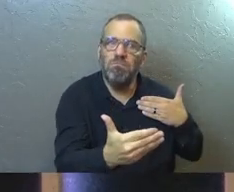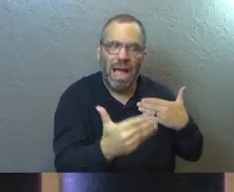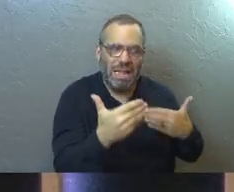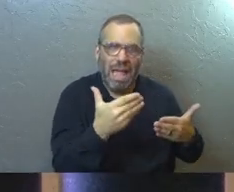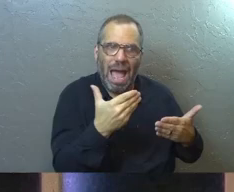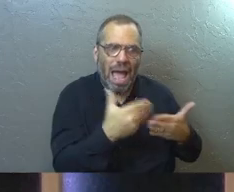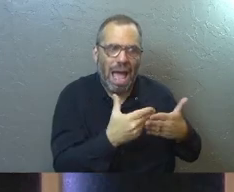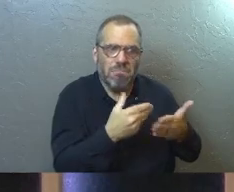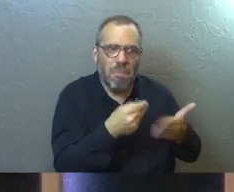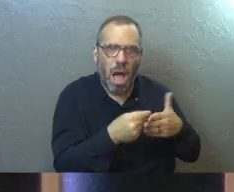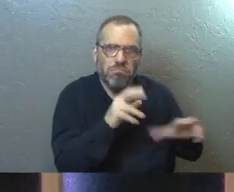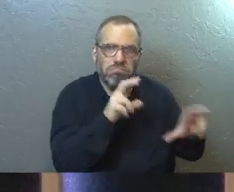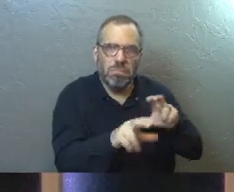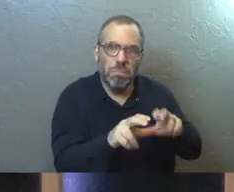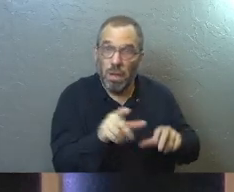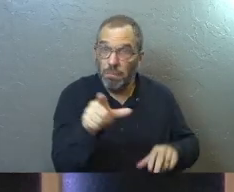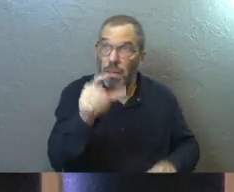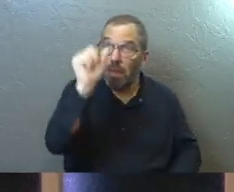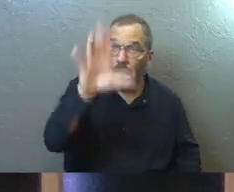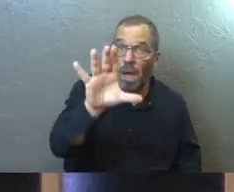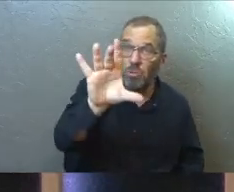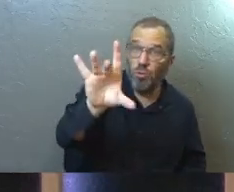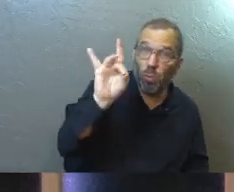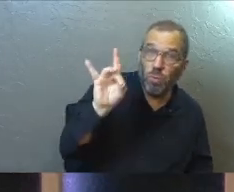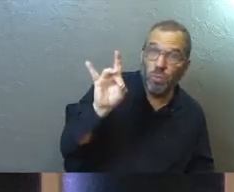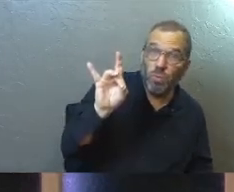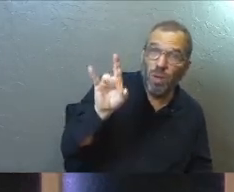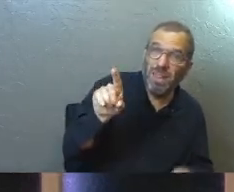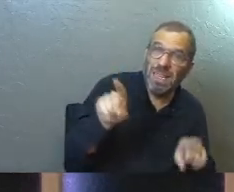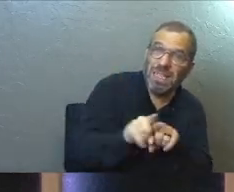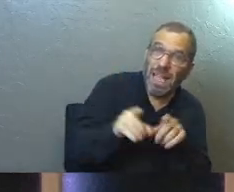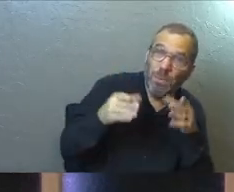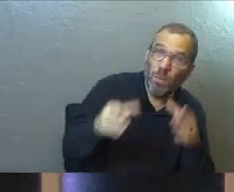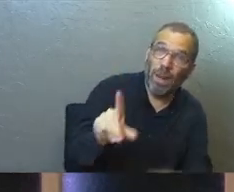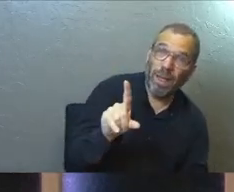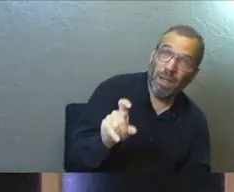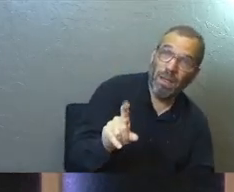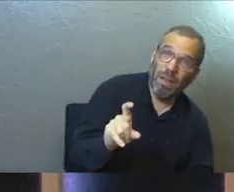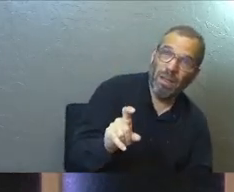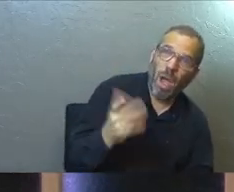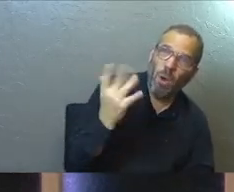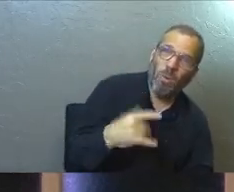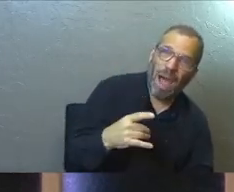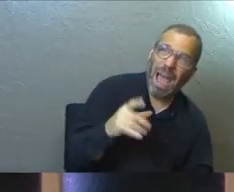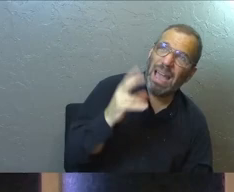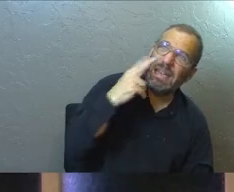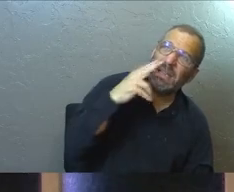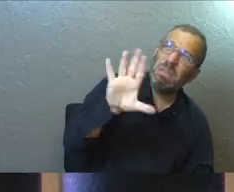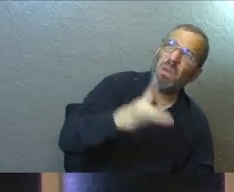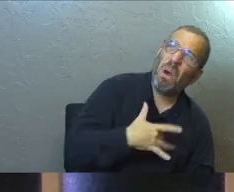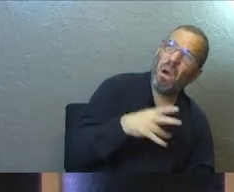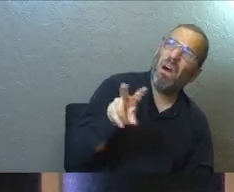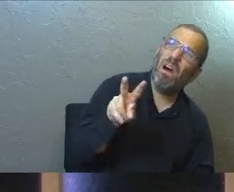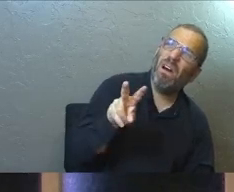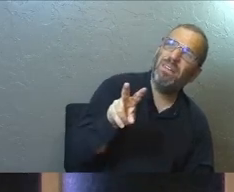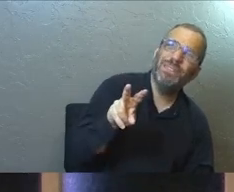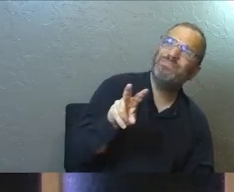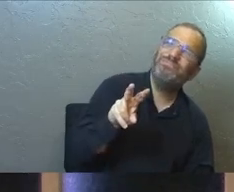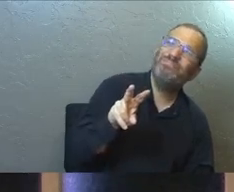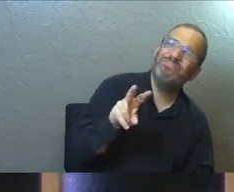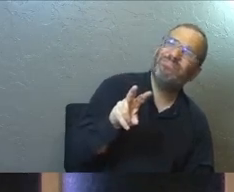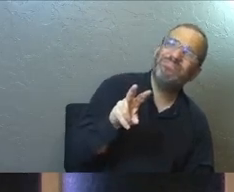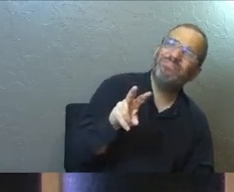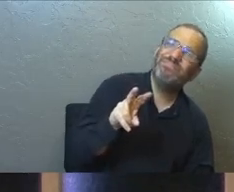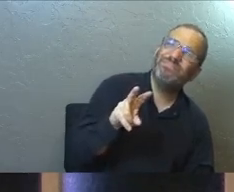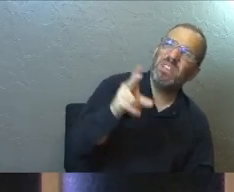make. Is it possible that you've been chosen by God in the exact same way? Why do we look at the heart of God and think that he is